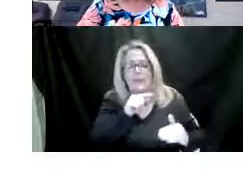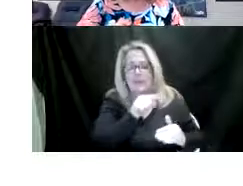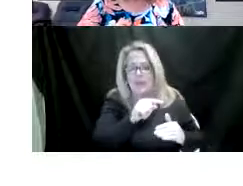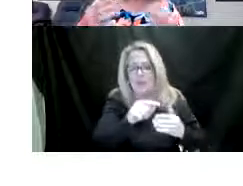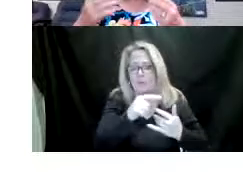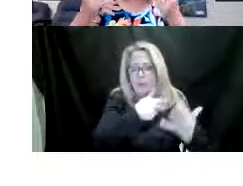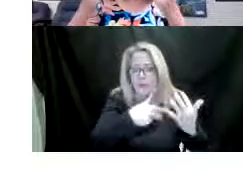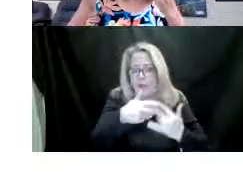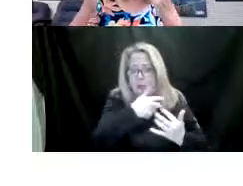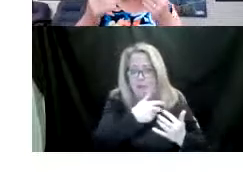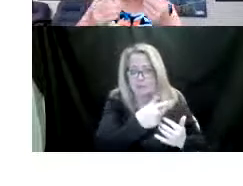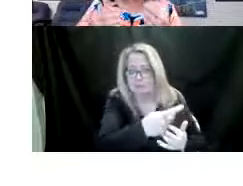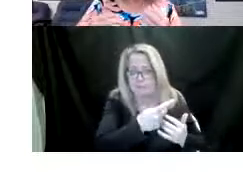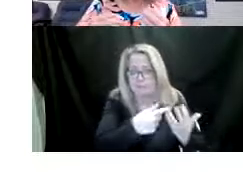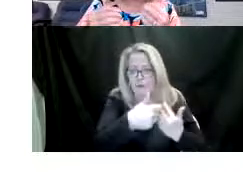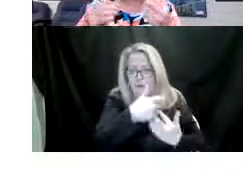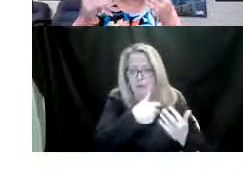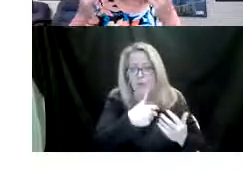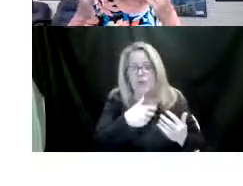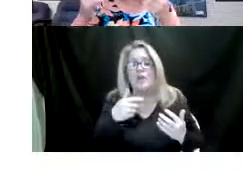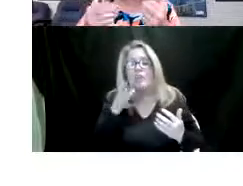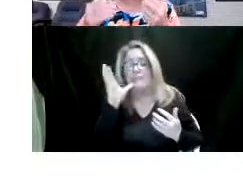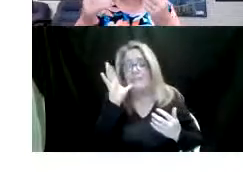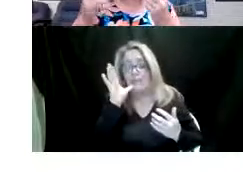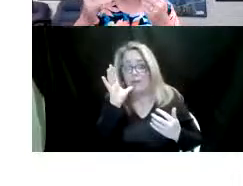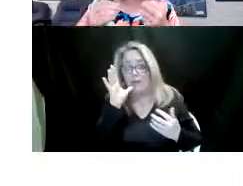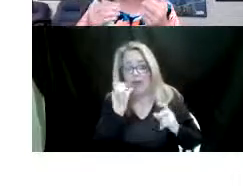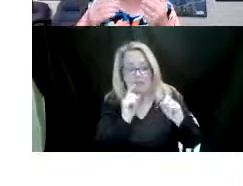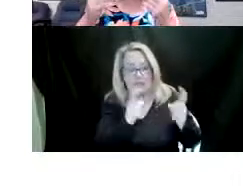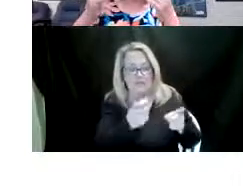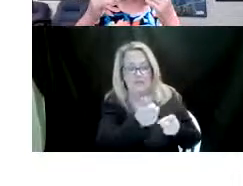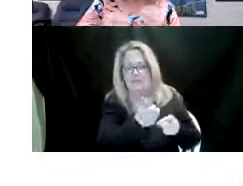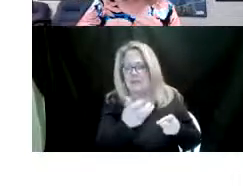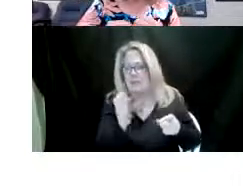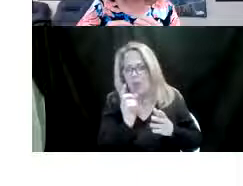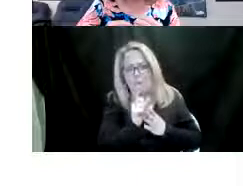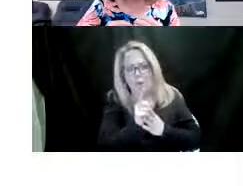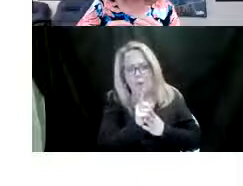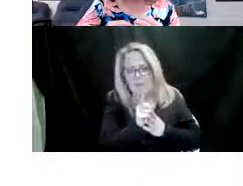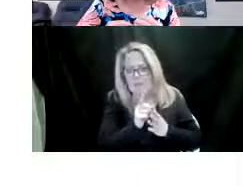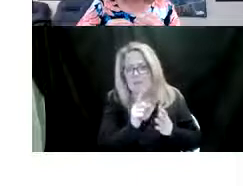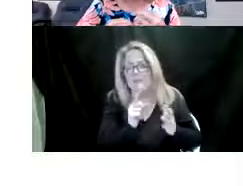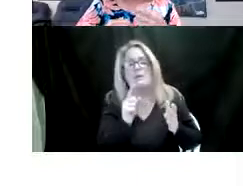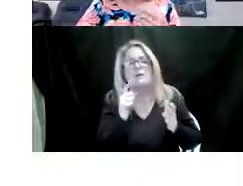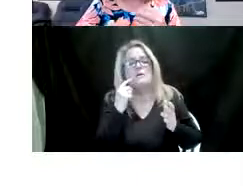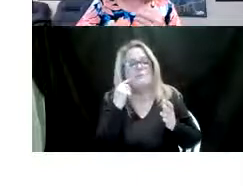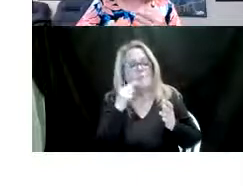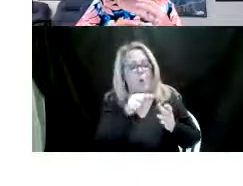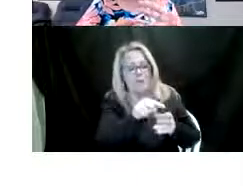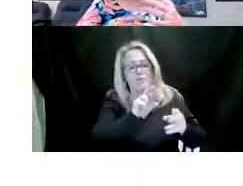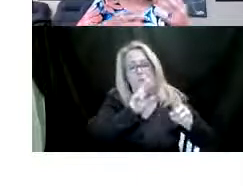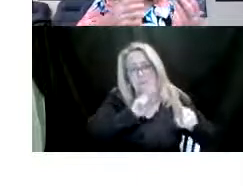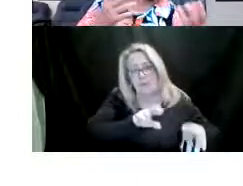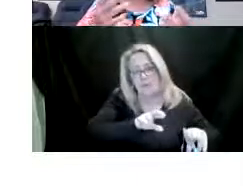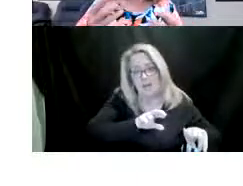her, she gave several moments for a natural response to the activity she was doing. Then